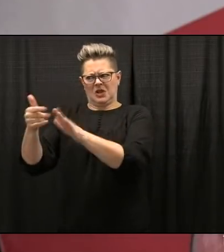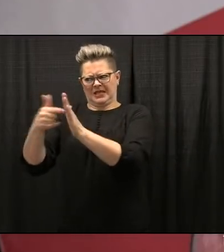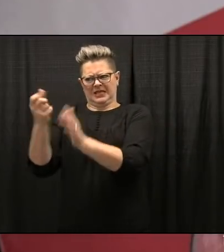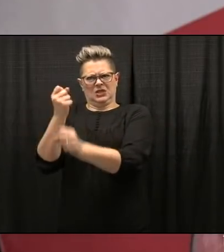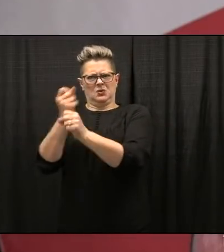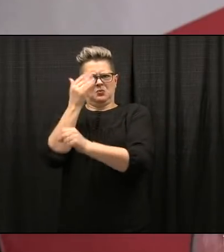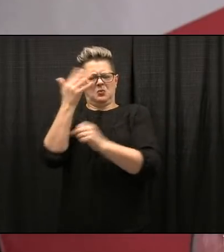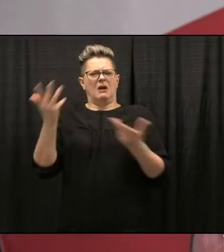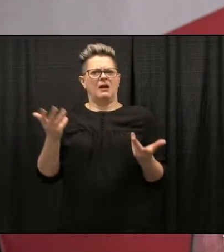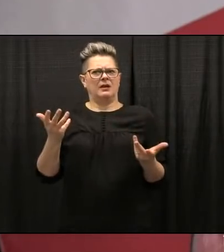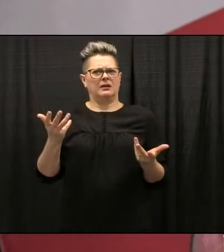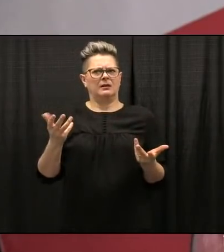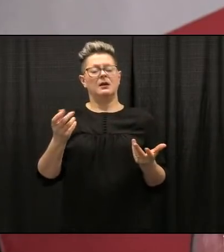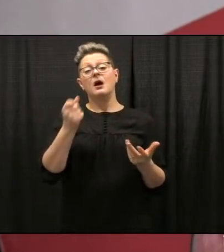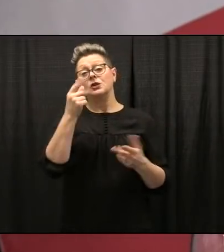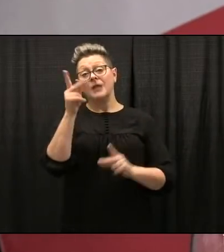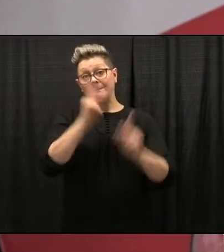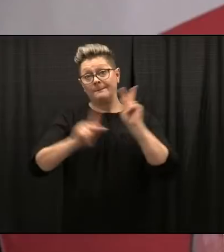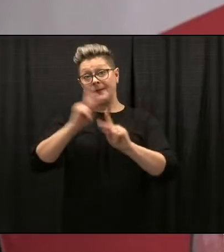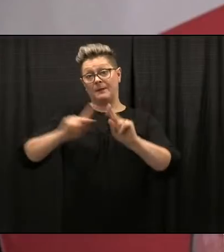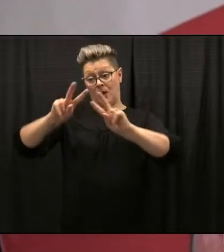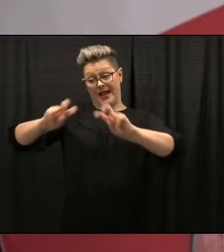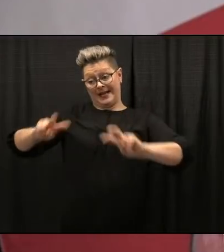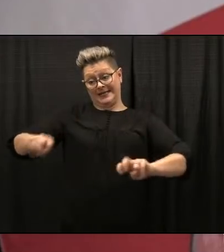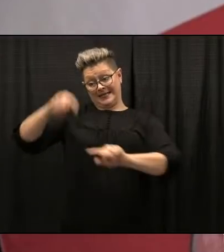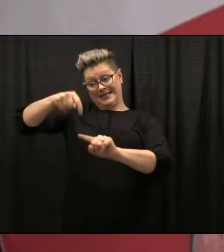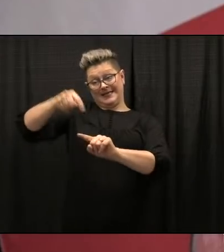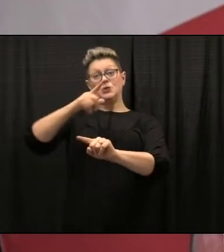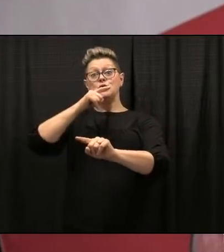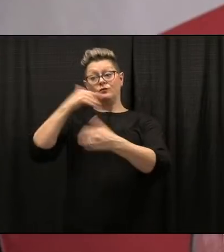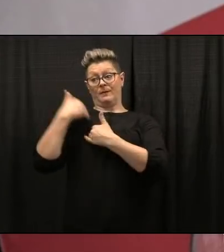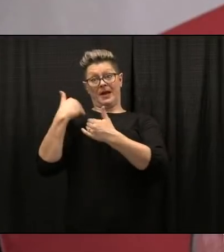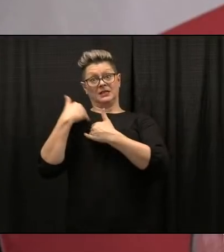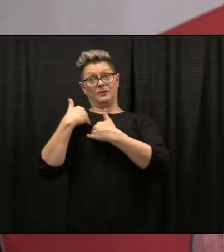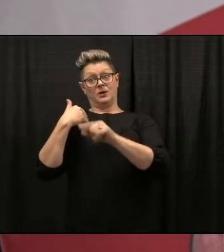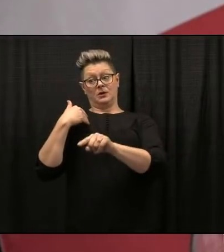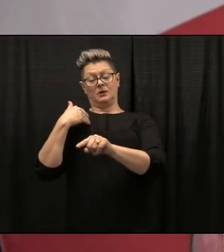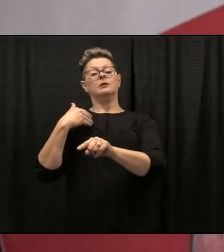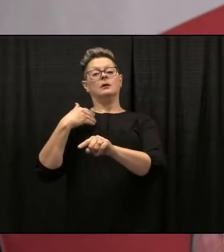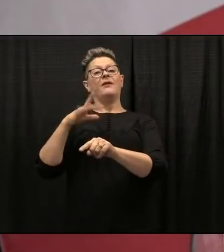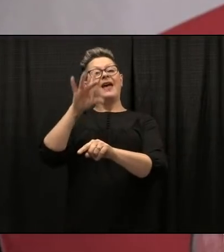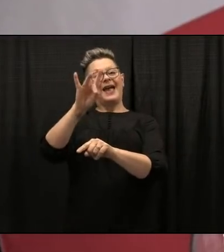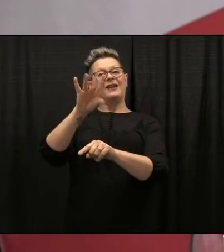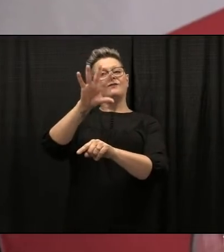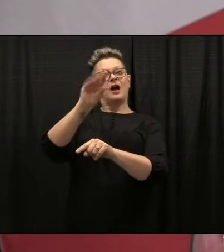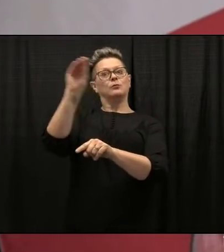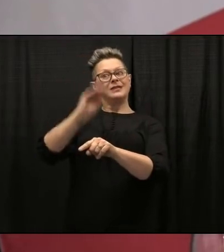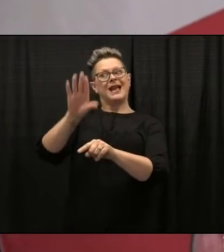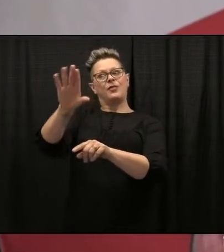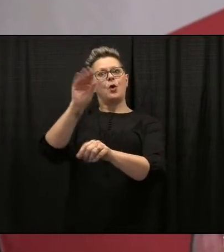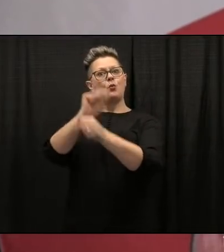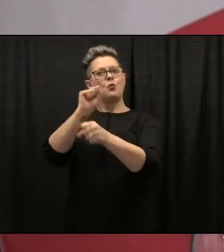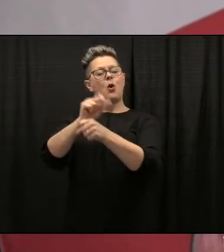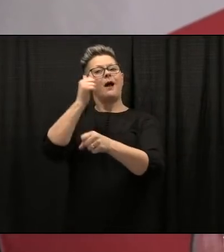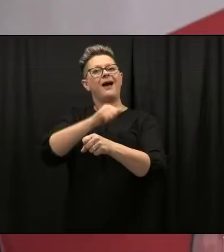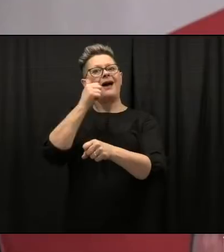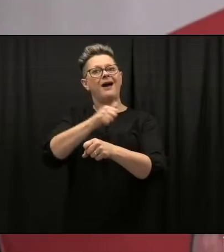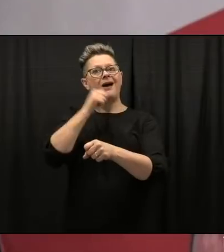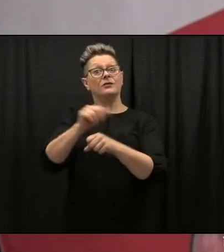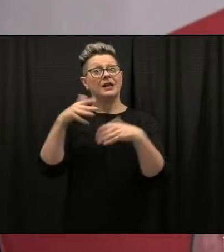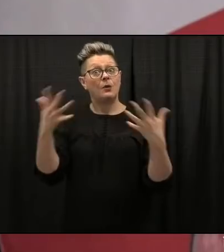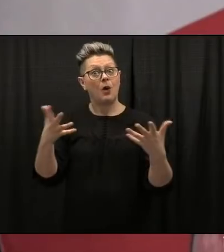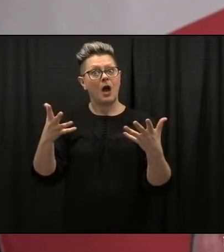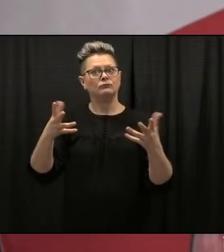that the people who would be doing that analysis, 85% of their regular daily work is in actual